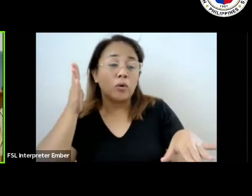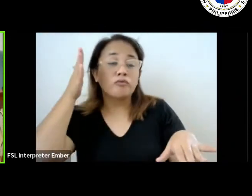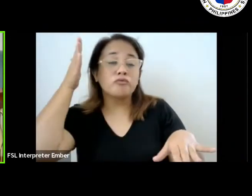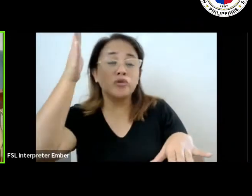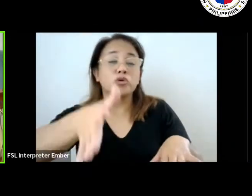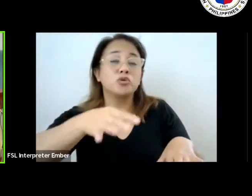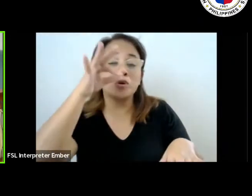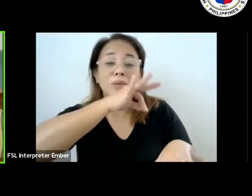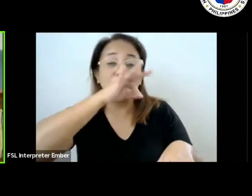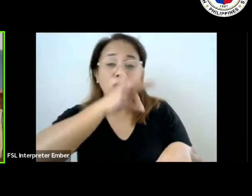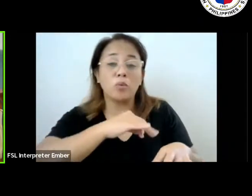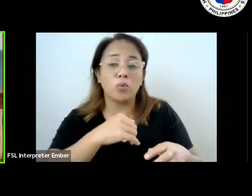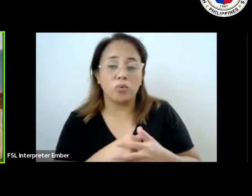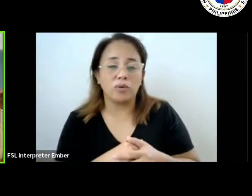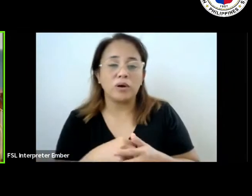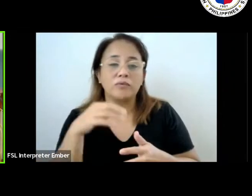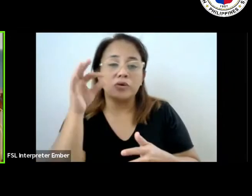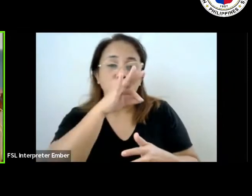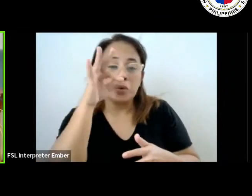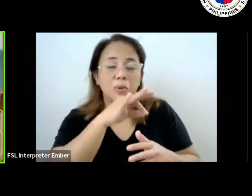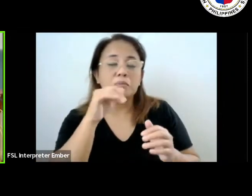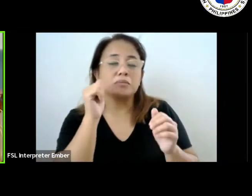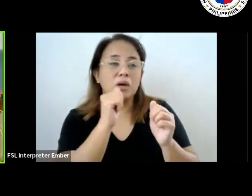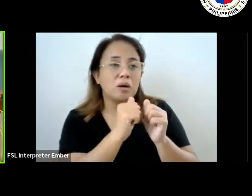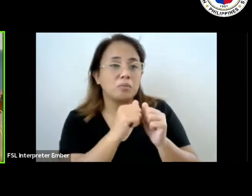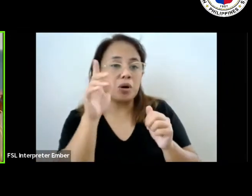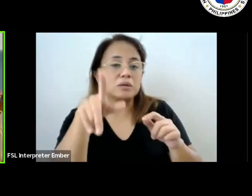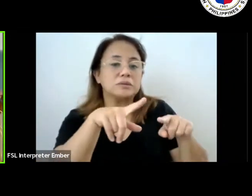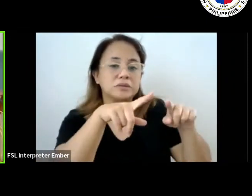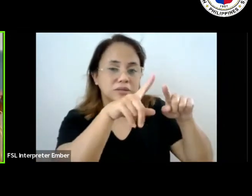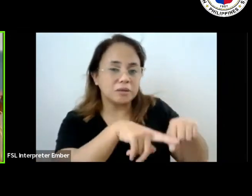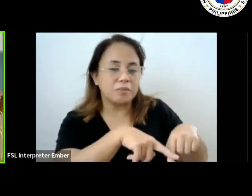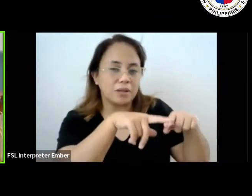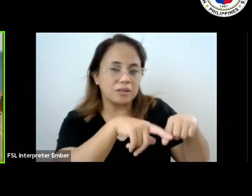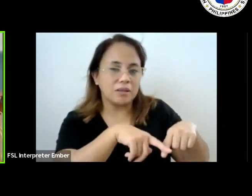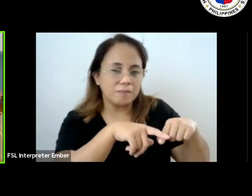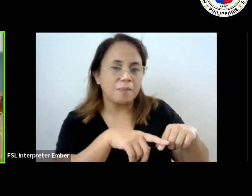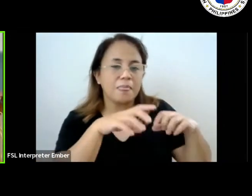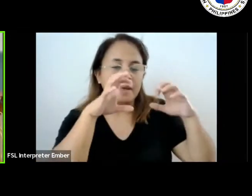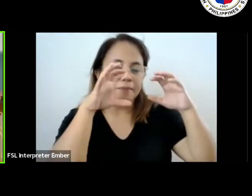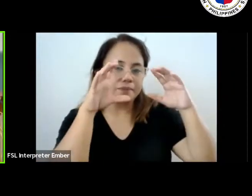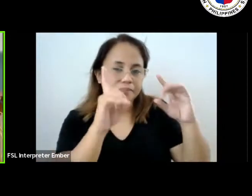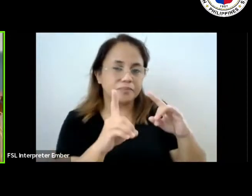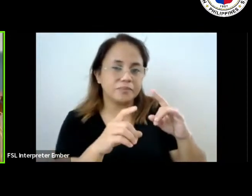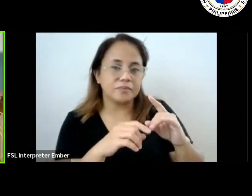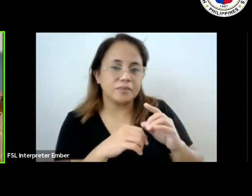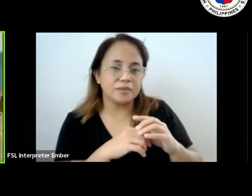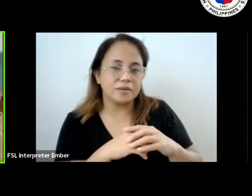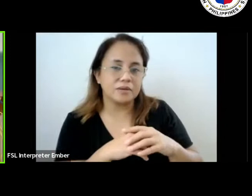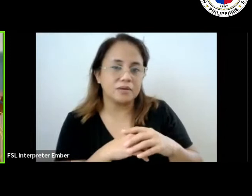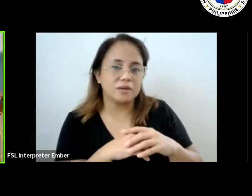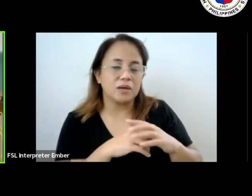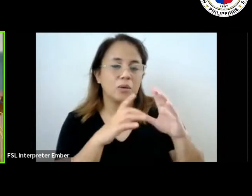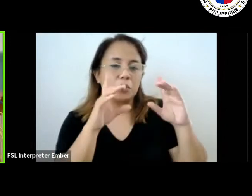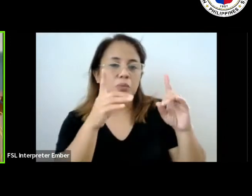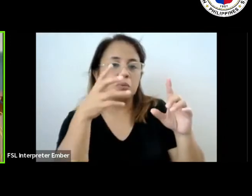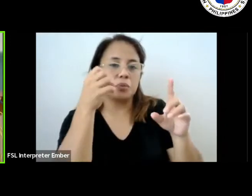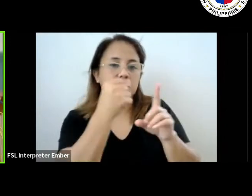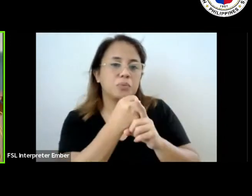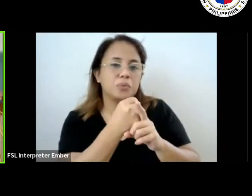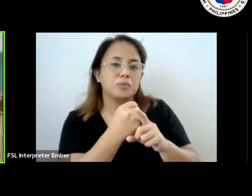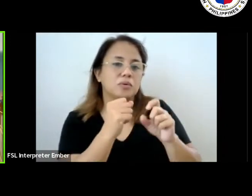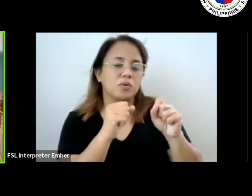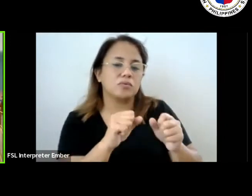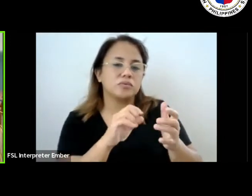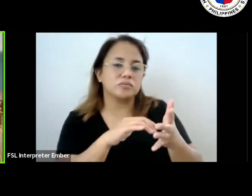future Filipinos or the future of our country is dependent on the educational attainment, ability, and learning of